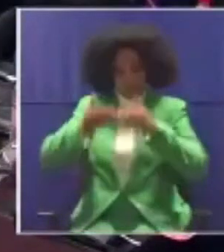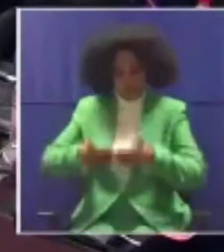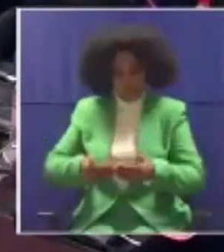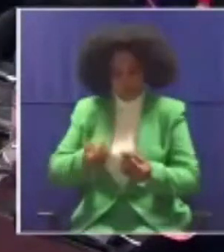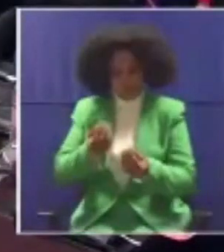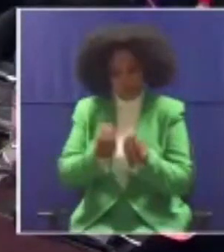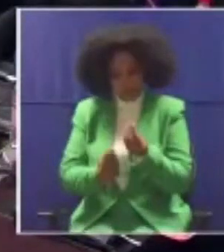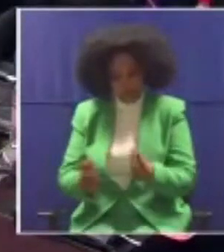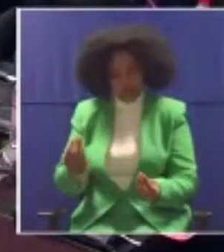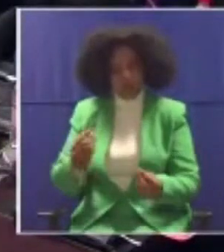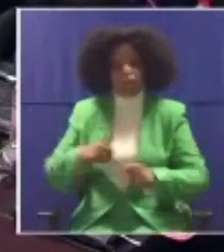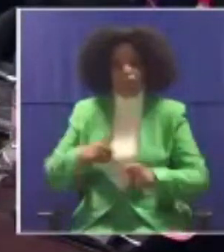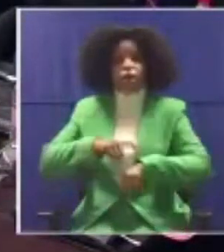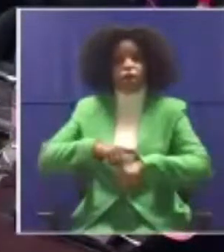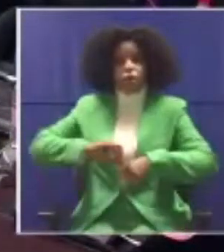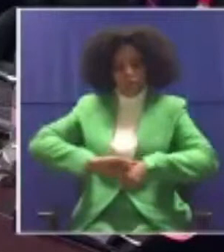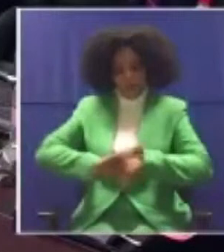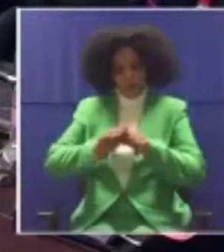beyond."